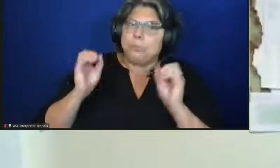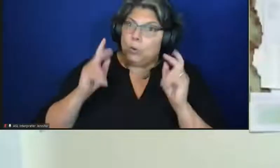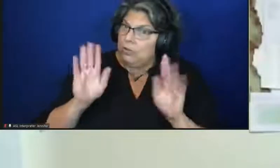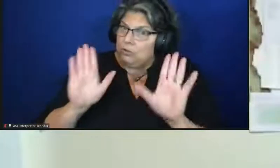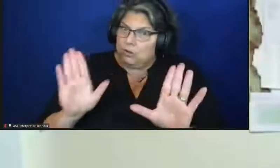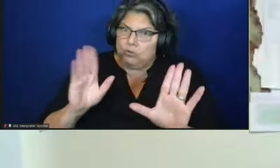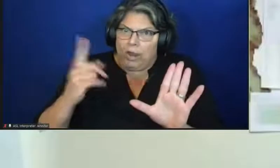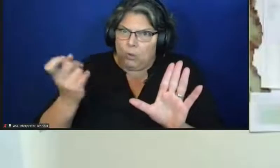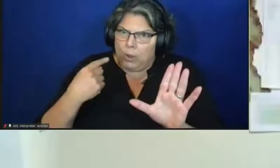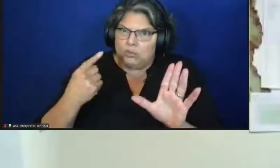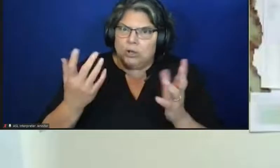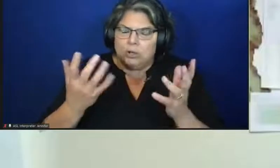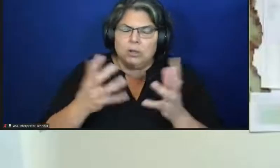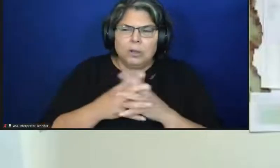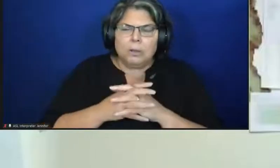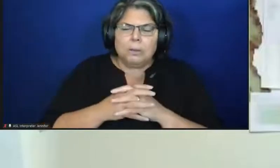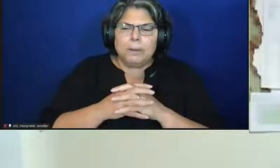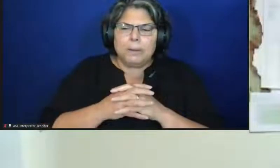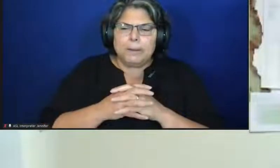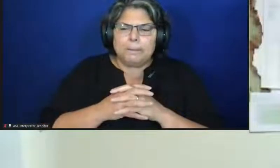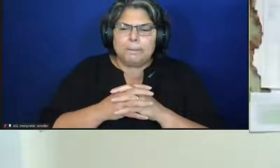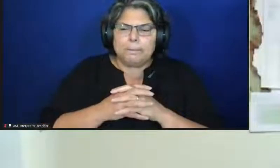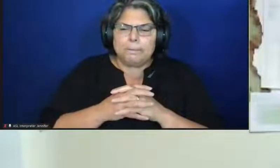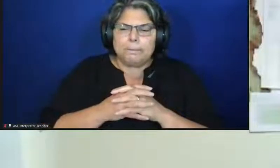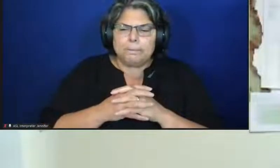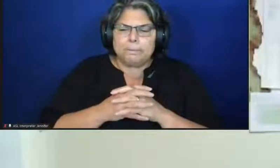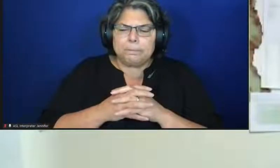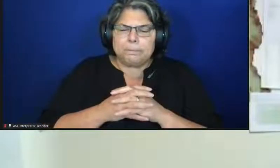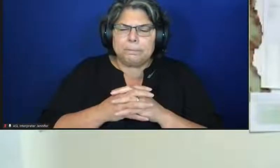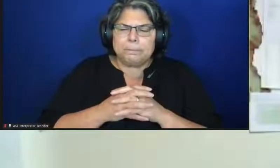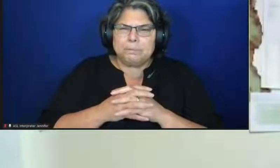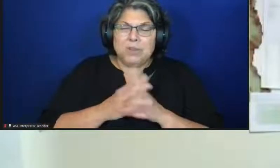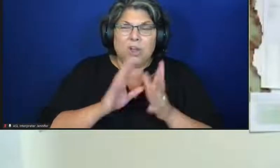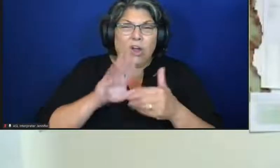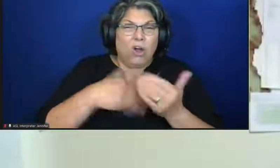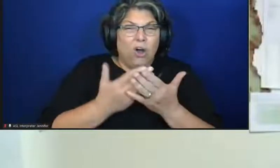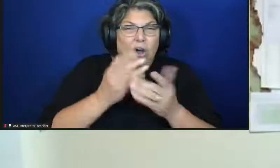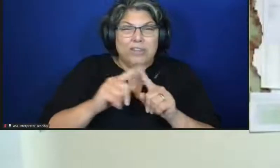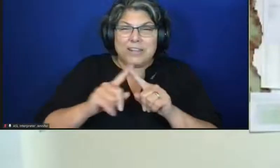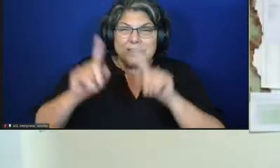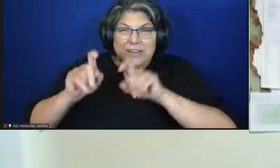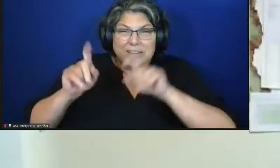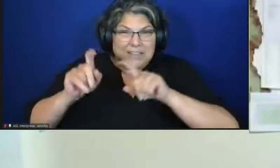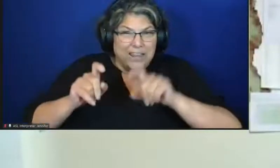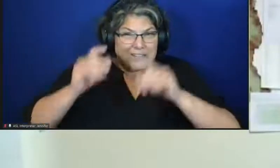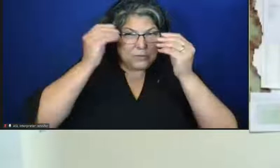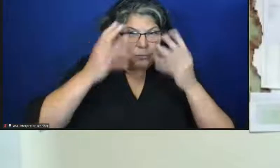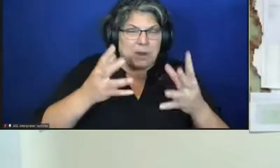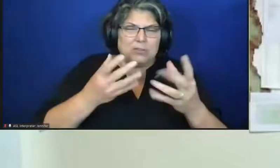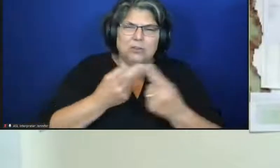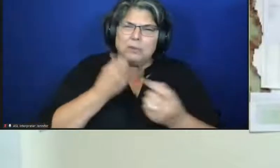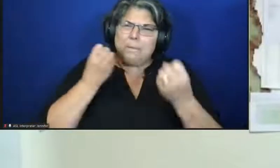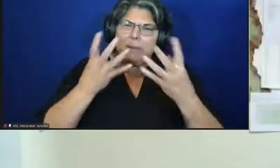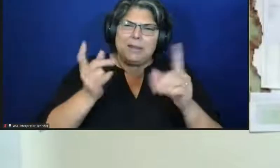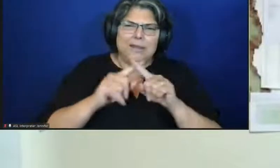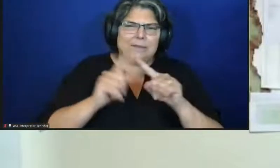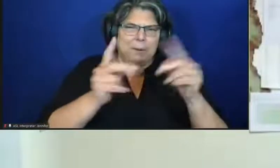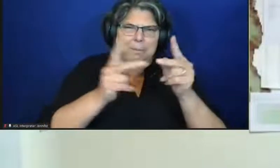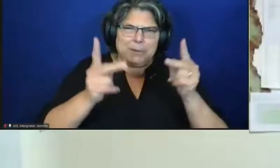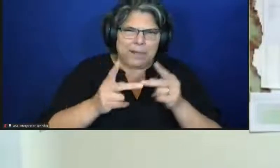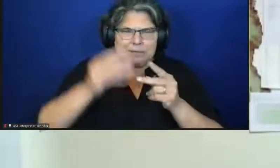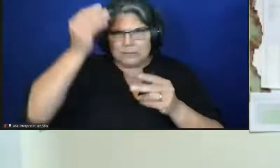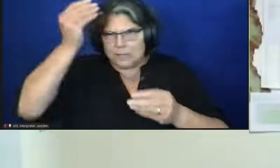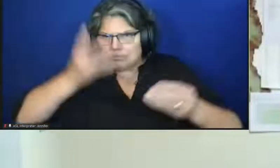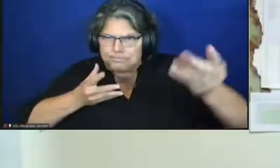great question. So the pieces of data, all these tests come through many different reporting platforms.